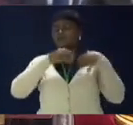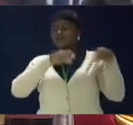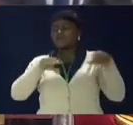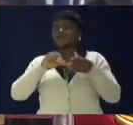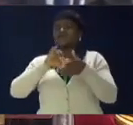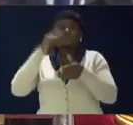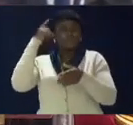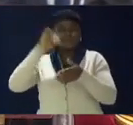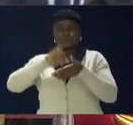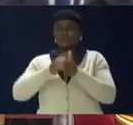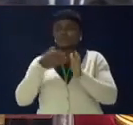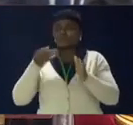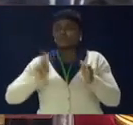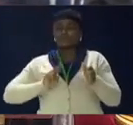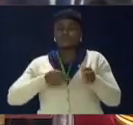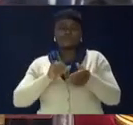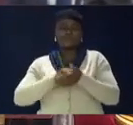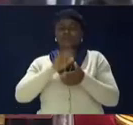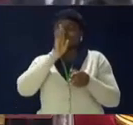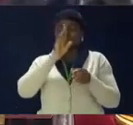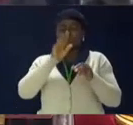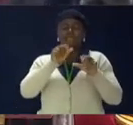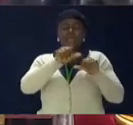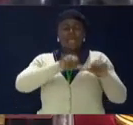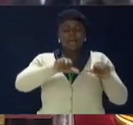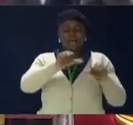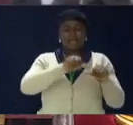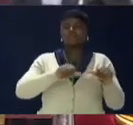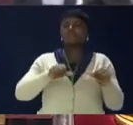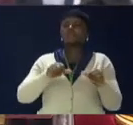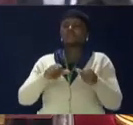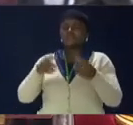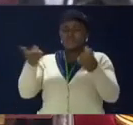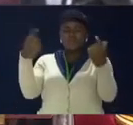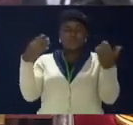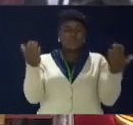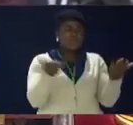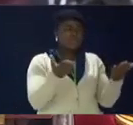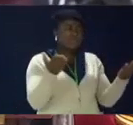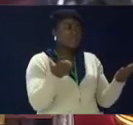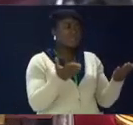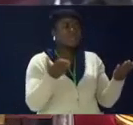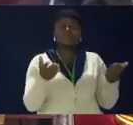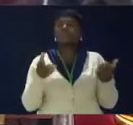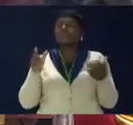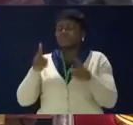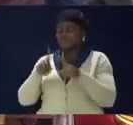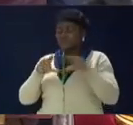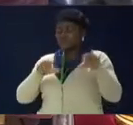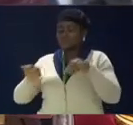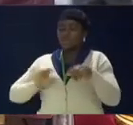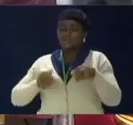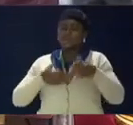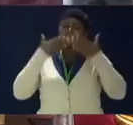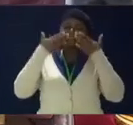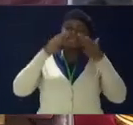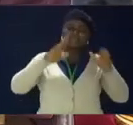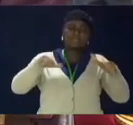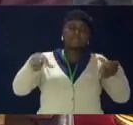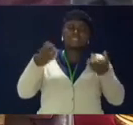who are going to be around, we can come here and do our own thanksgiving service